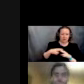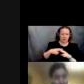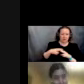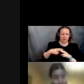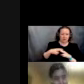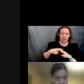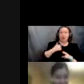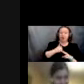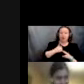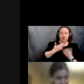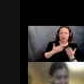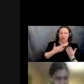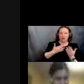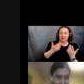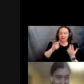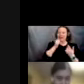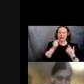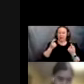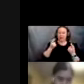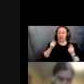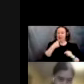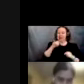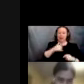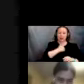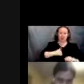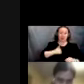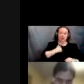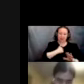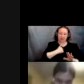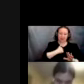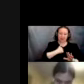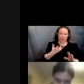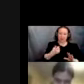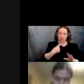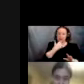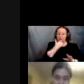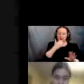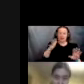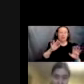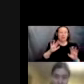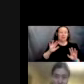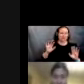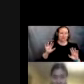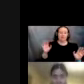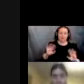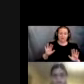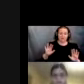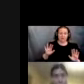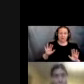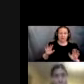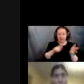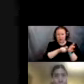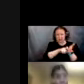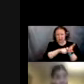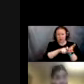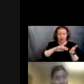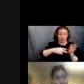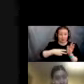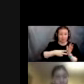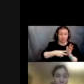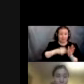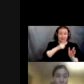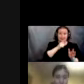Sorry, I'm probably not going to try to pronounce that. I'm sorry, I don't want to mispronounce that. But anyway, and it's crossed out. I'm not sure if that means they didn't get